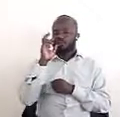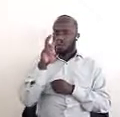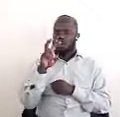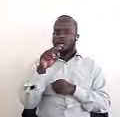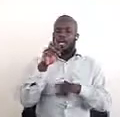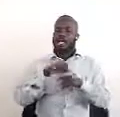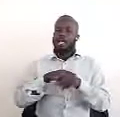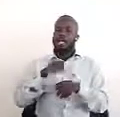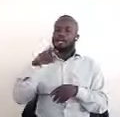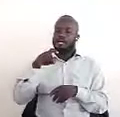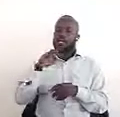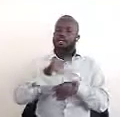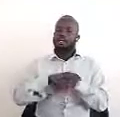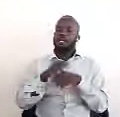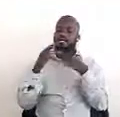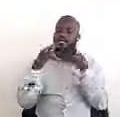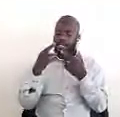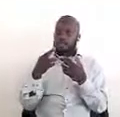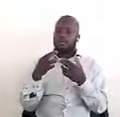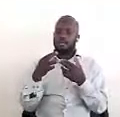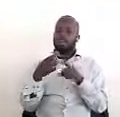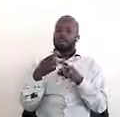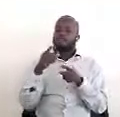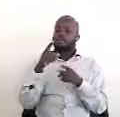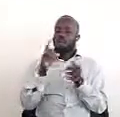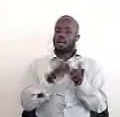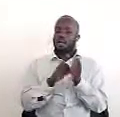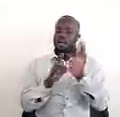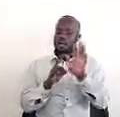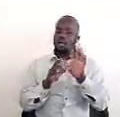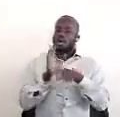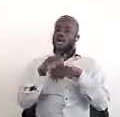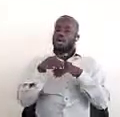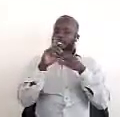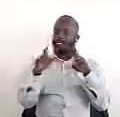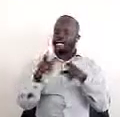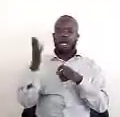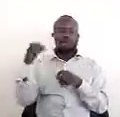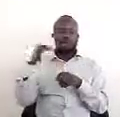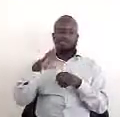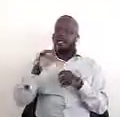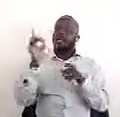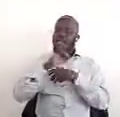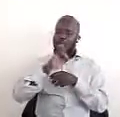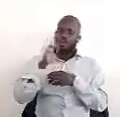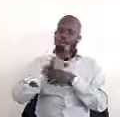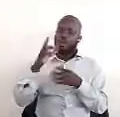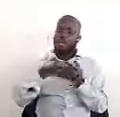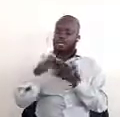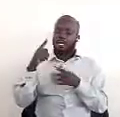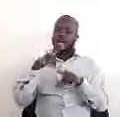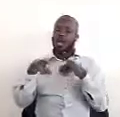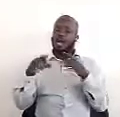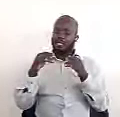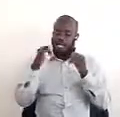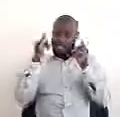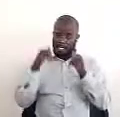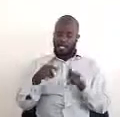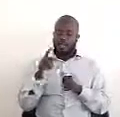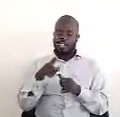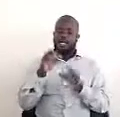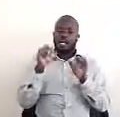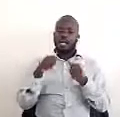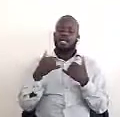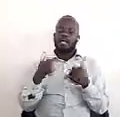the waiting time needed to return ELISA results to your doctor. Older tests used to take days or weeks, but